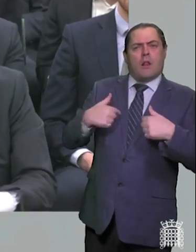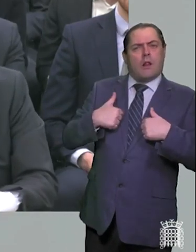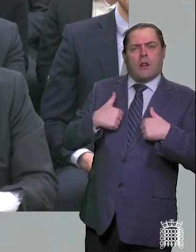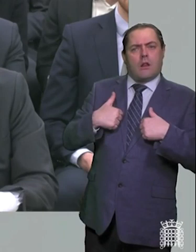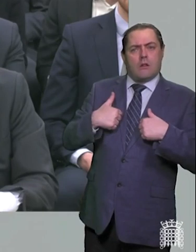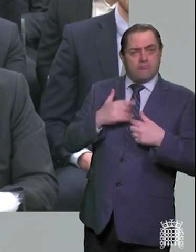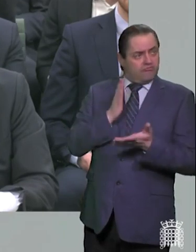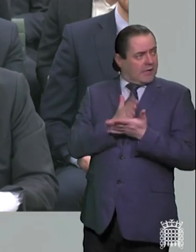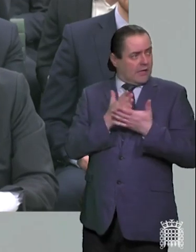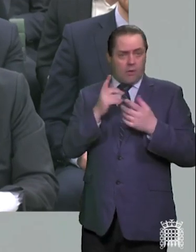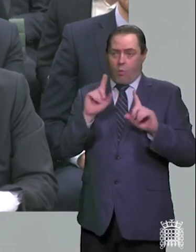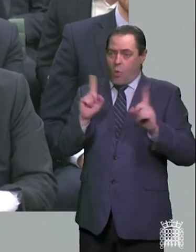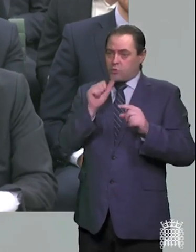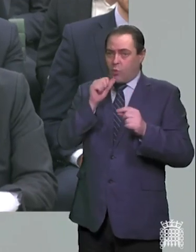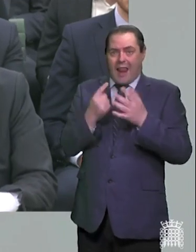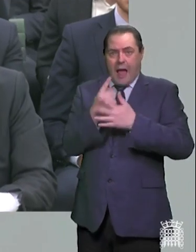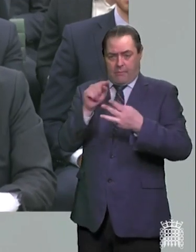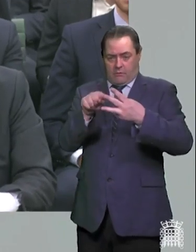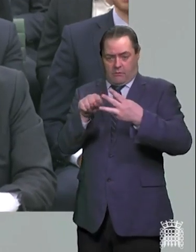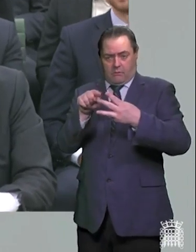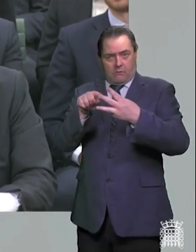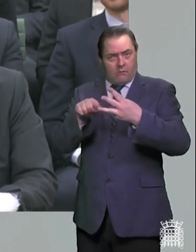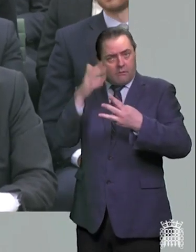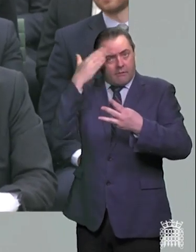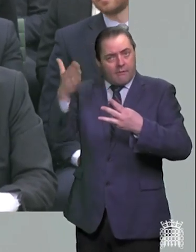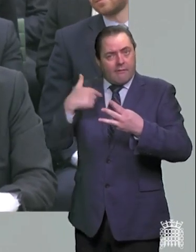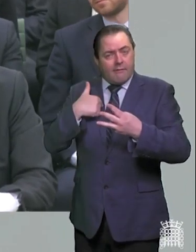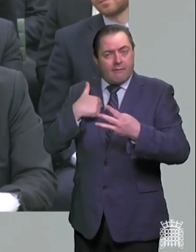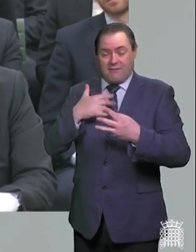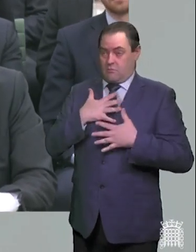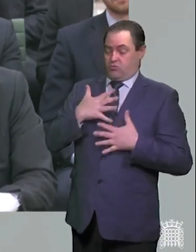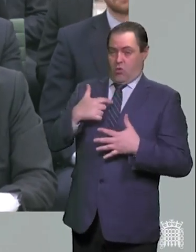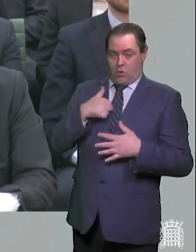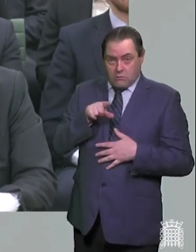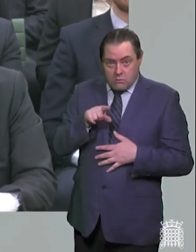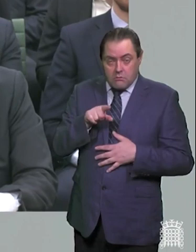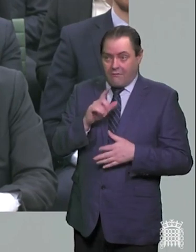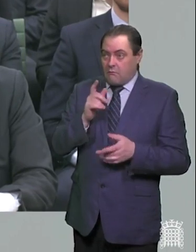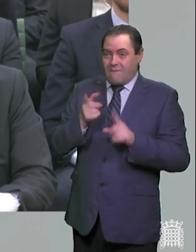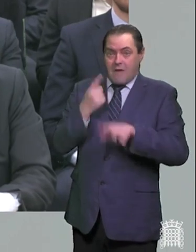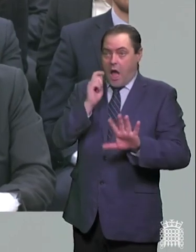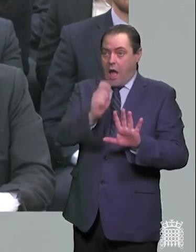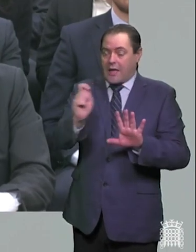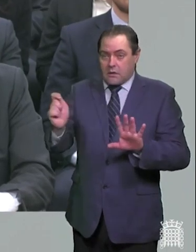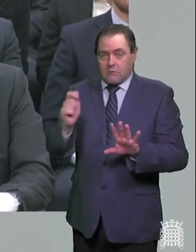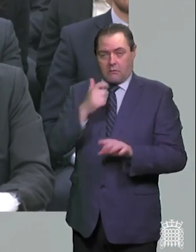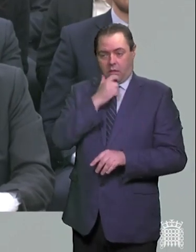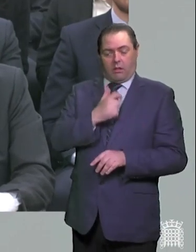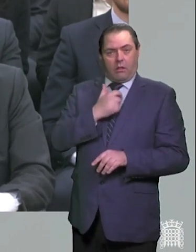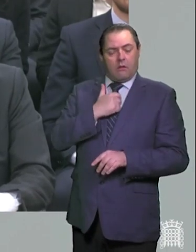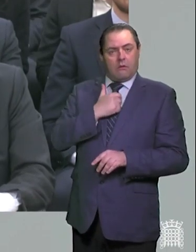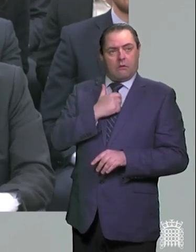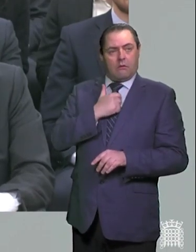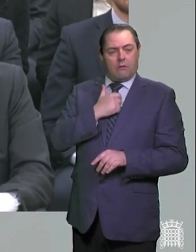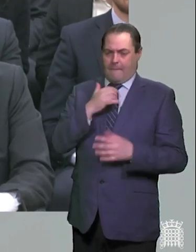genuinely did not know what the outcome would be and was deeply shocked when fines were issued, not least since I had been